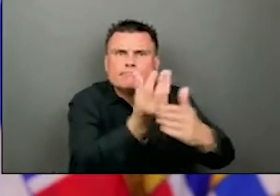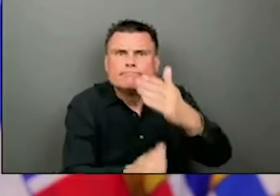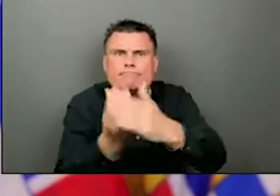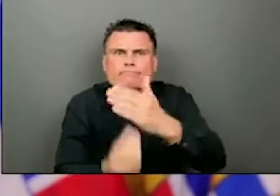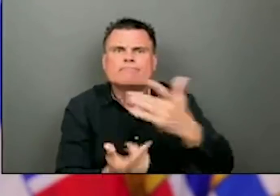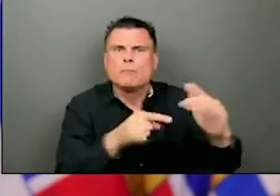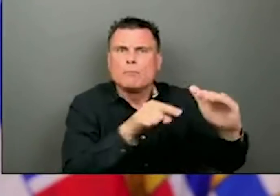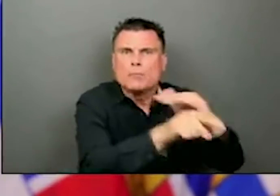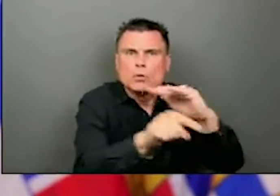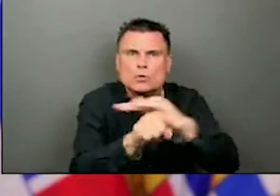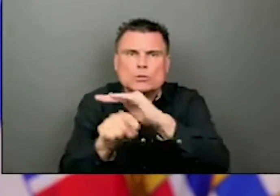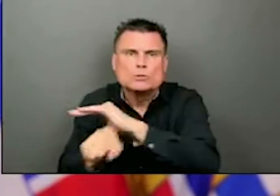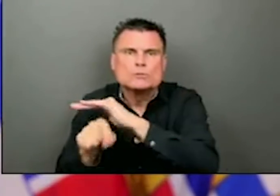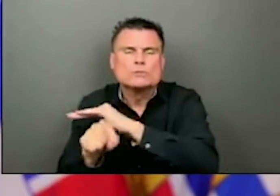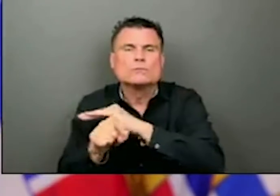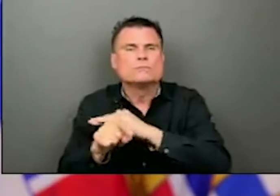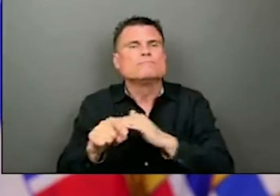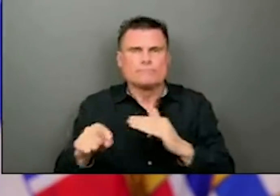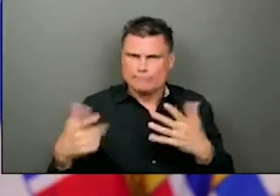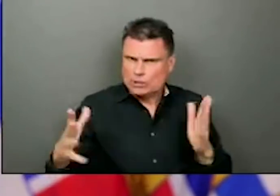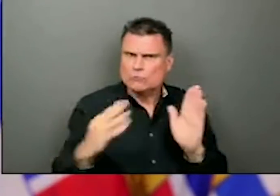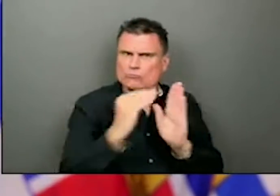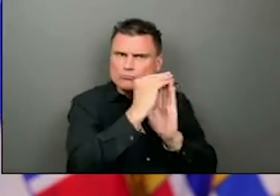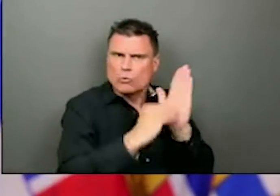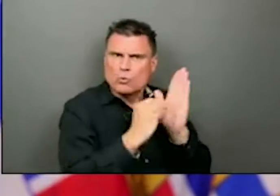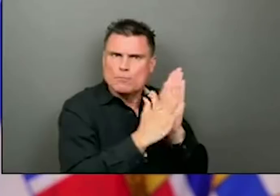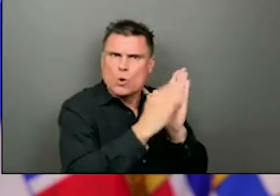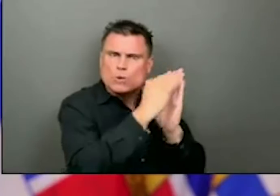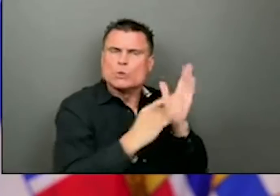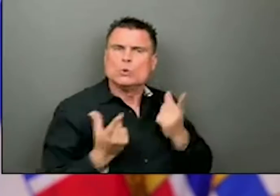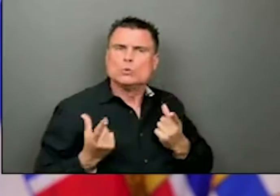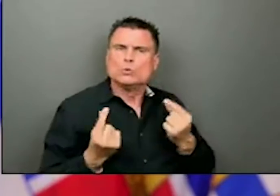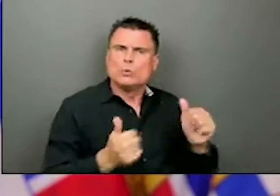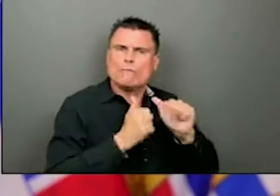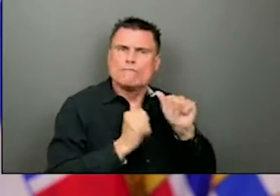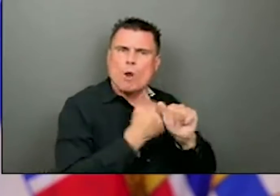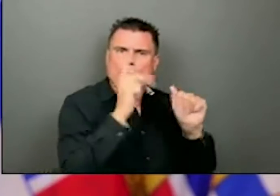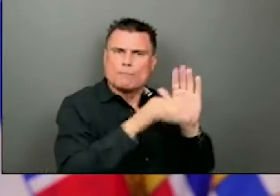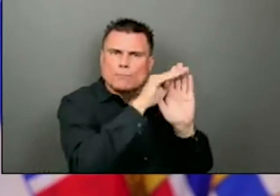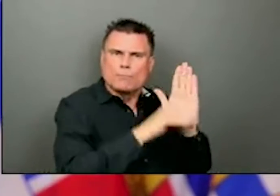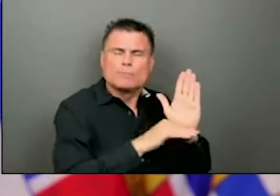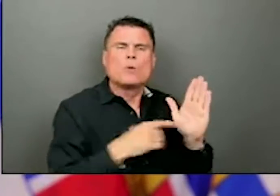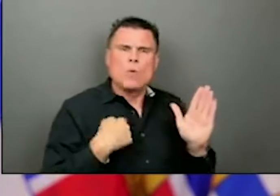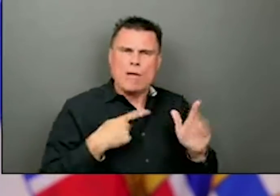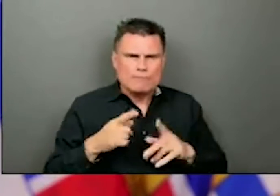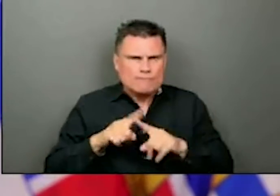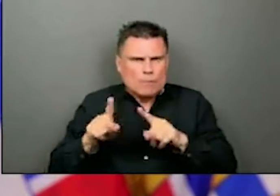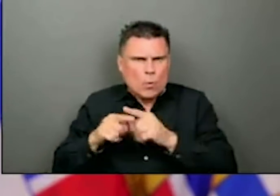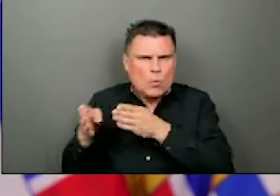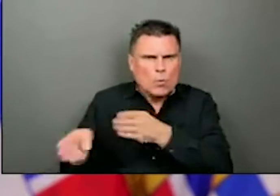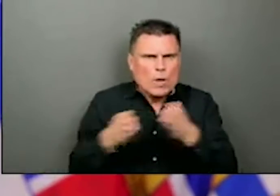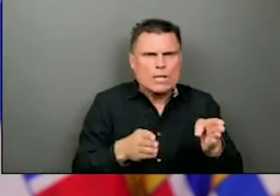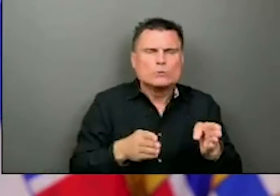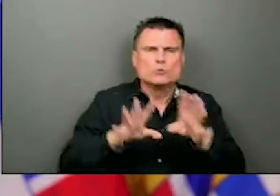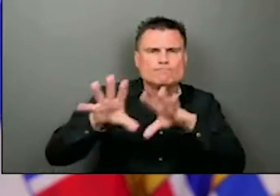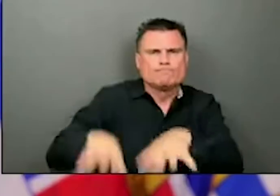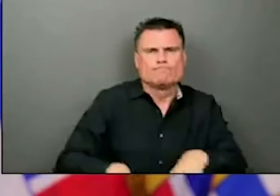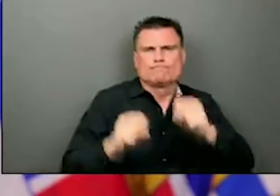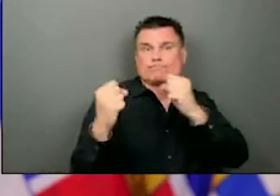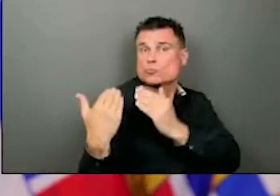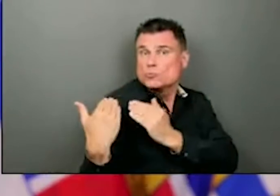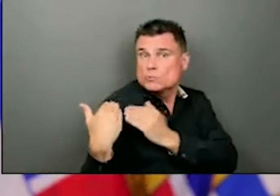hold ourselves accountable to an ongoing process of reconciliation that we have tried to mirror through this